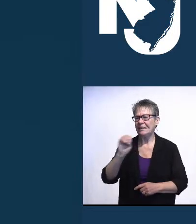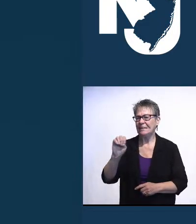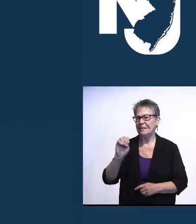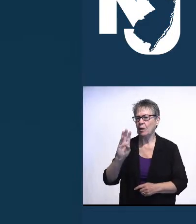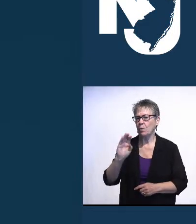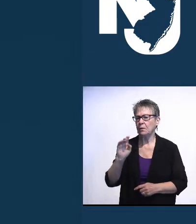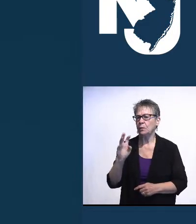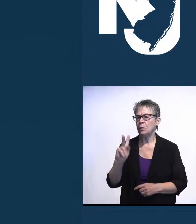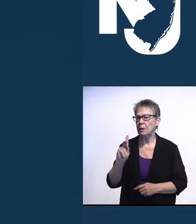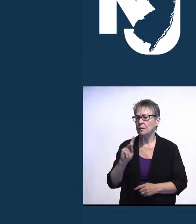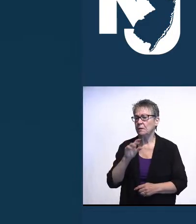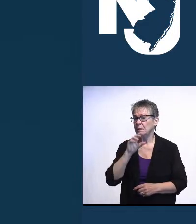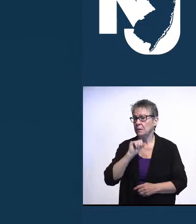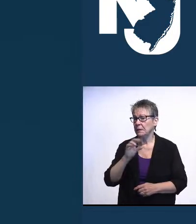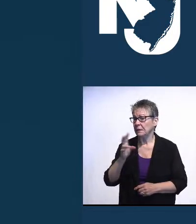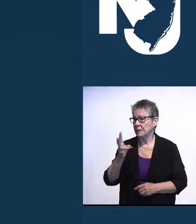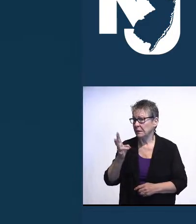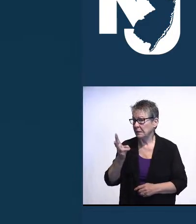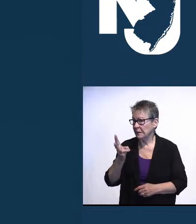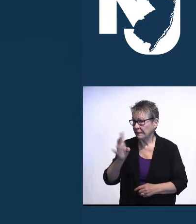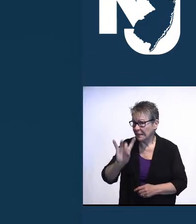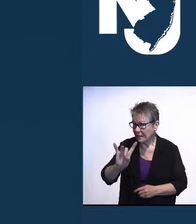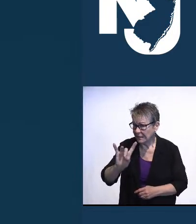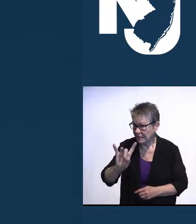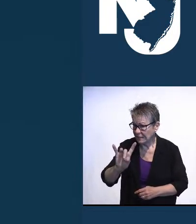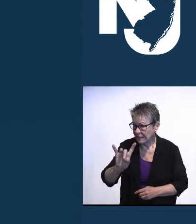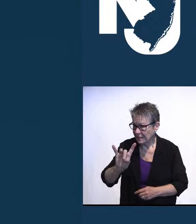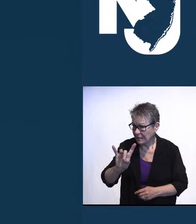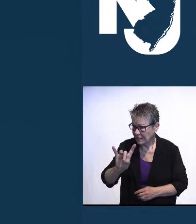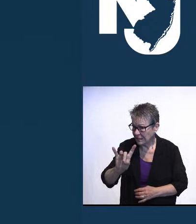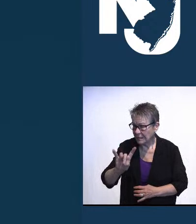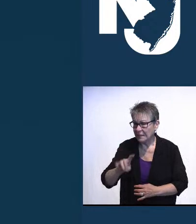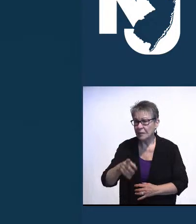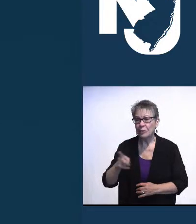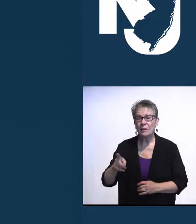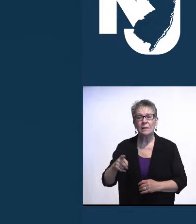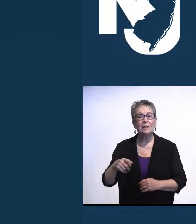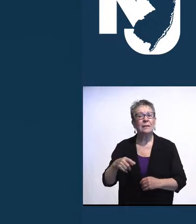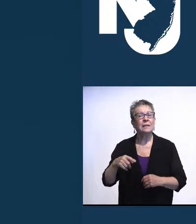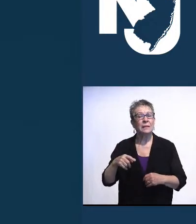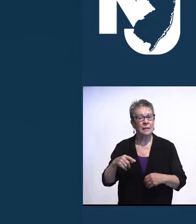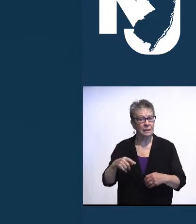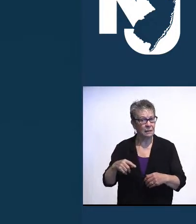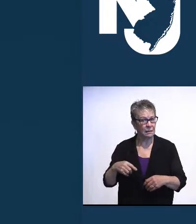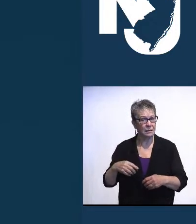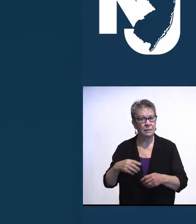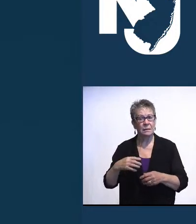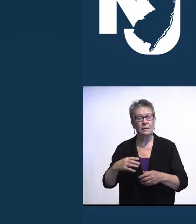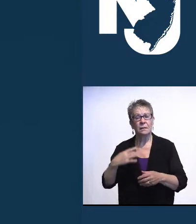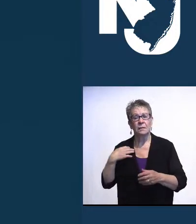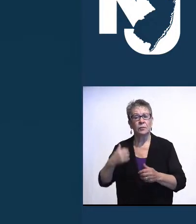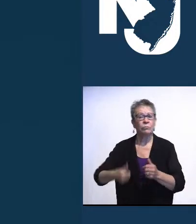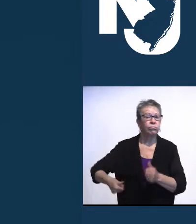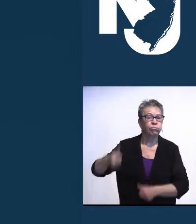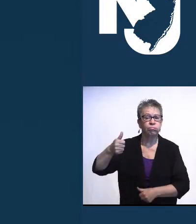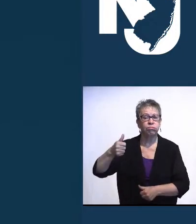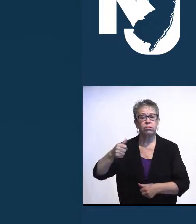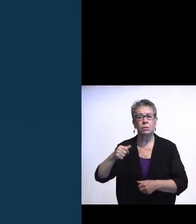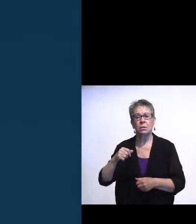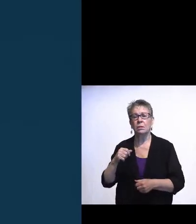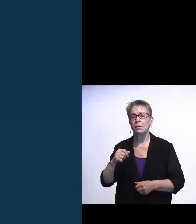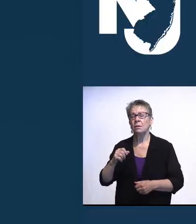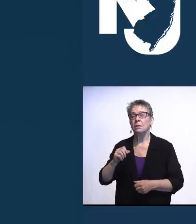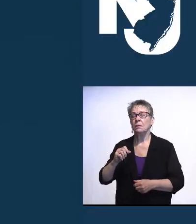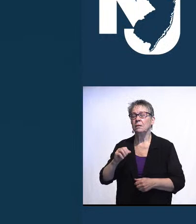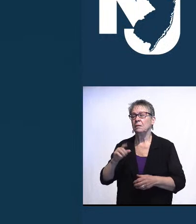Sue will be remembered as a longtime chief of staff to our friend State Senator Sam Thompson. But her career in